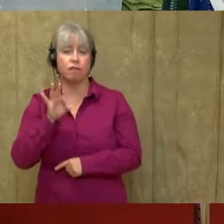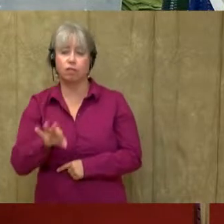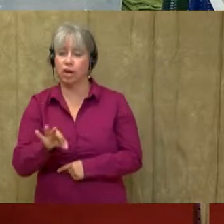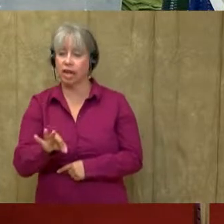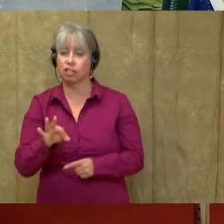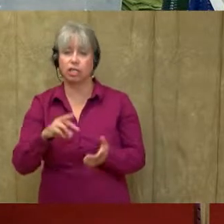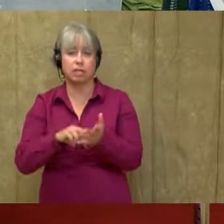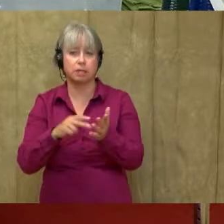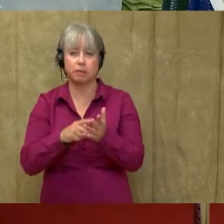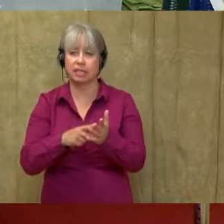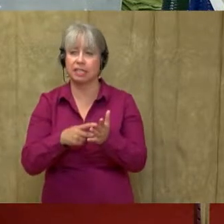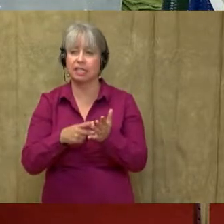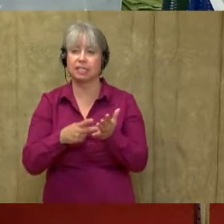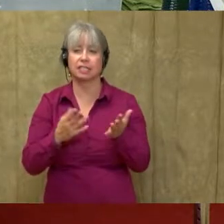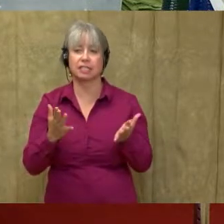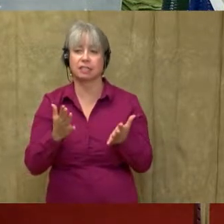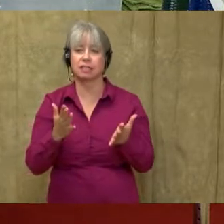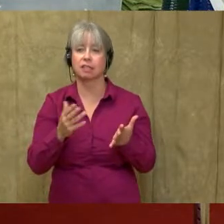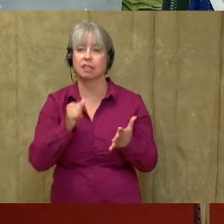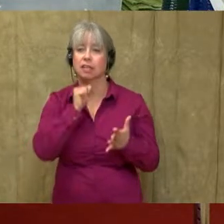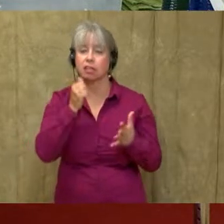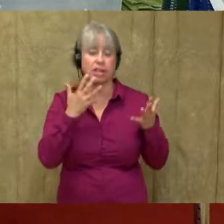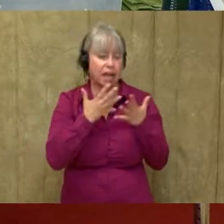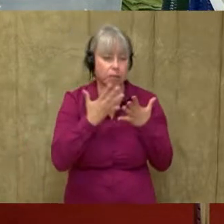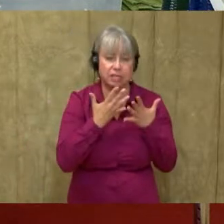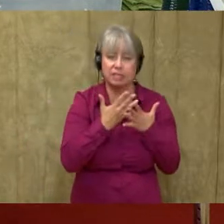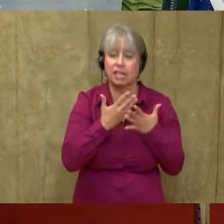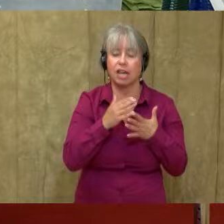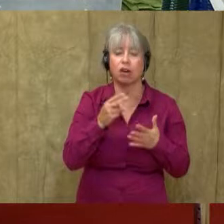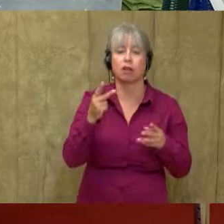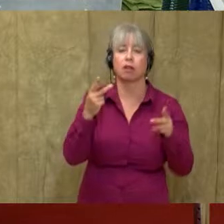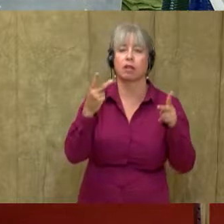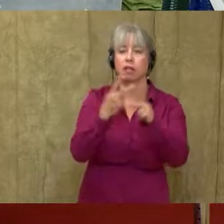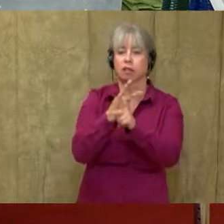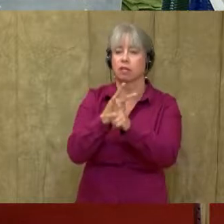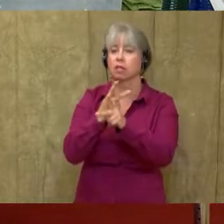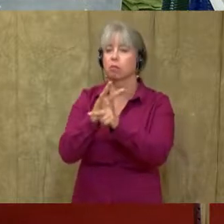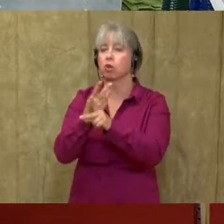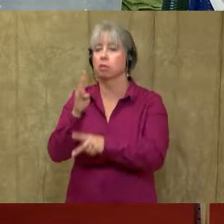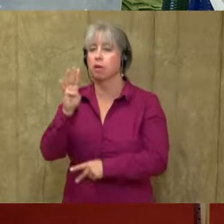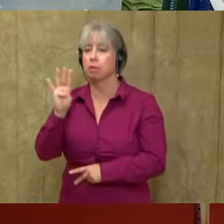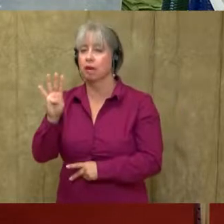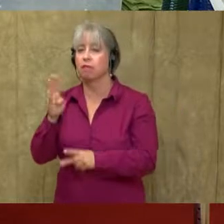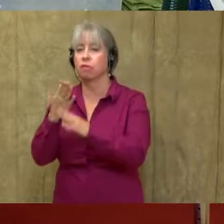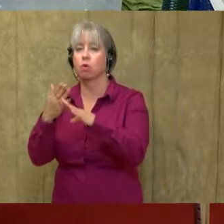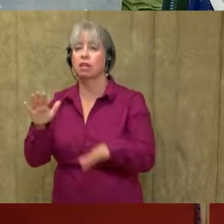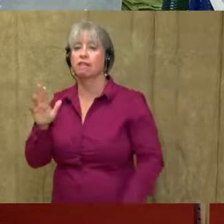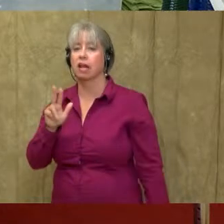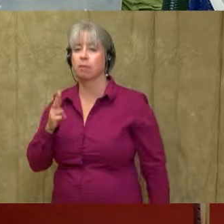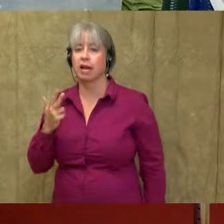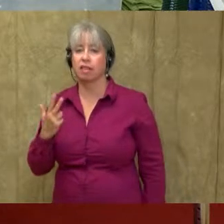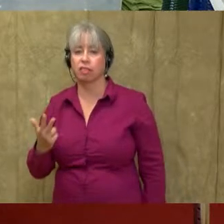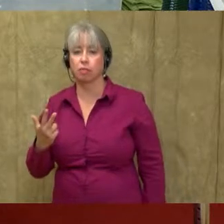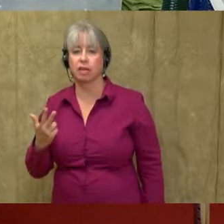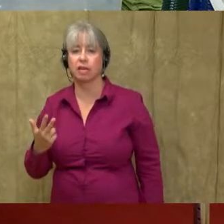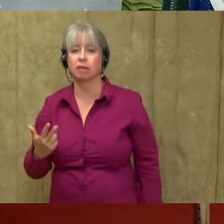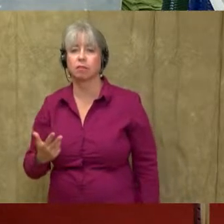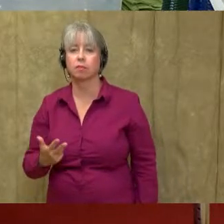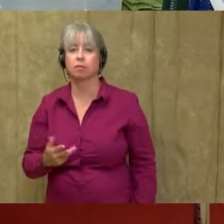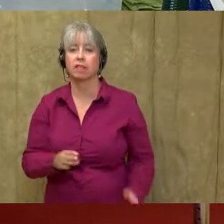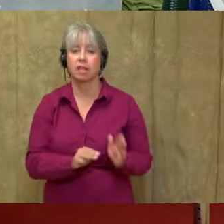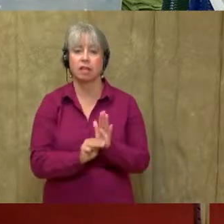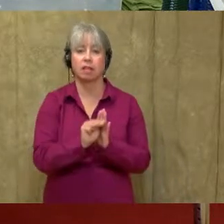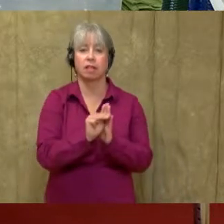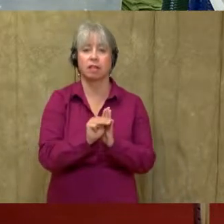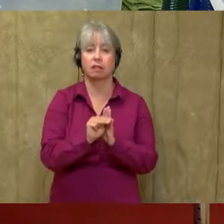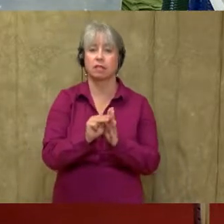break it down means that we're going to multiply by 4 and we're going to divide by 3. And then volume of a sphere is always